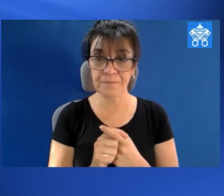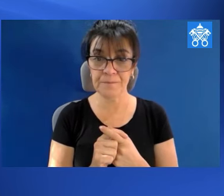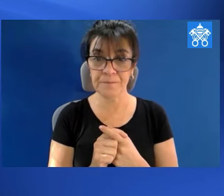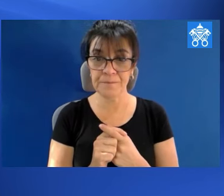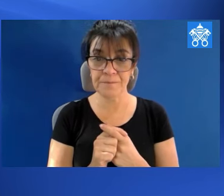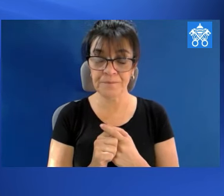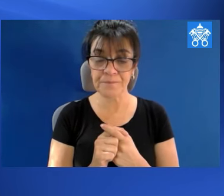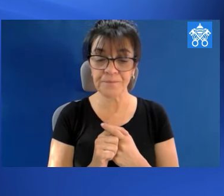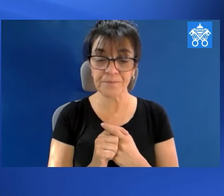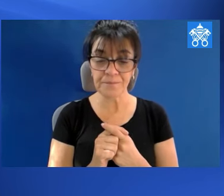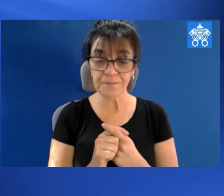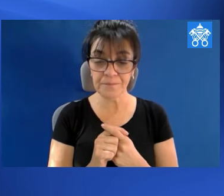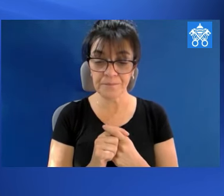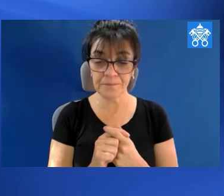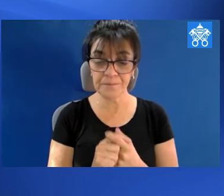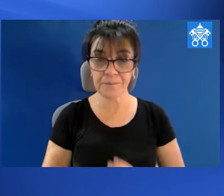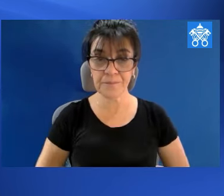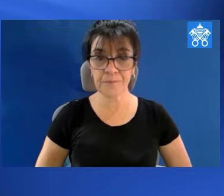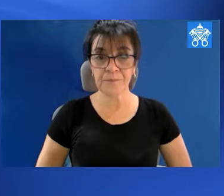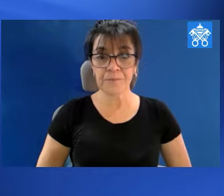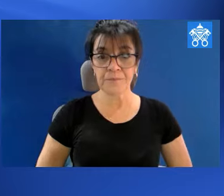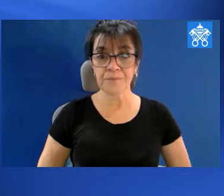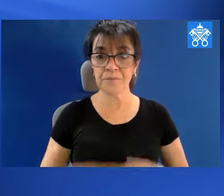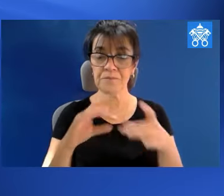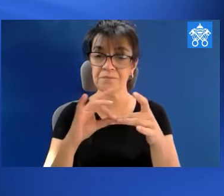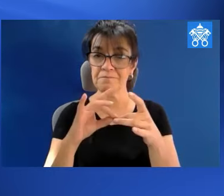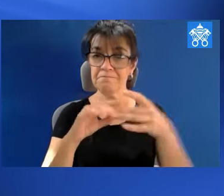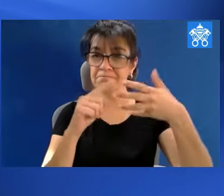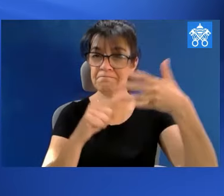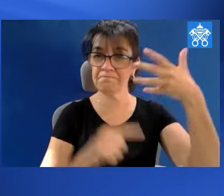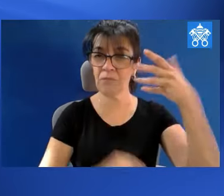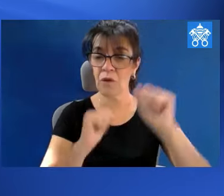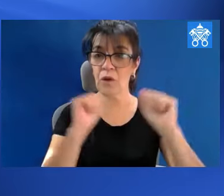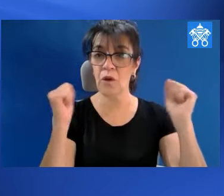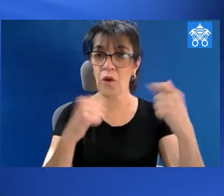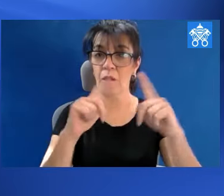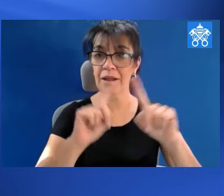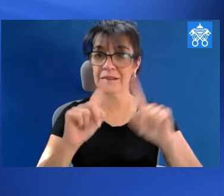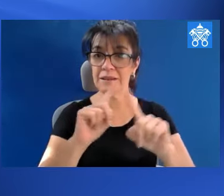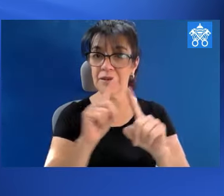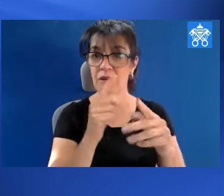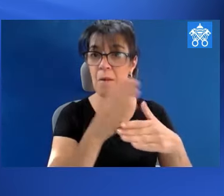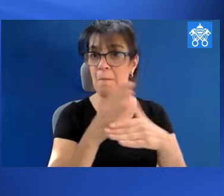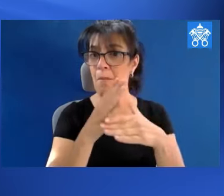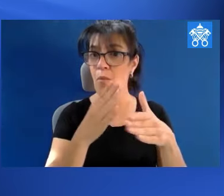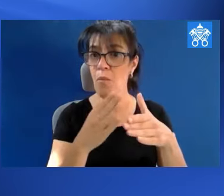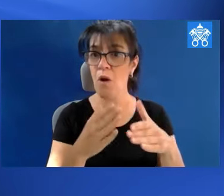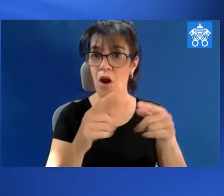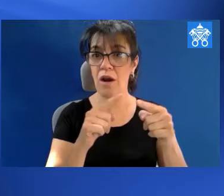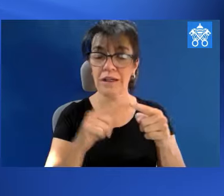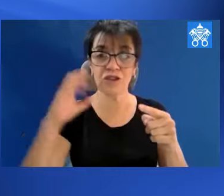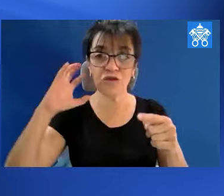partner stations, including EWTN TV, Catholic Faith Network in America, Salt and Light TV out of